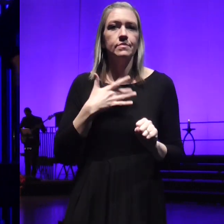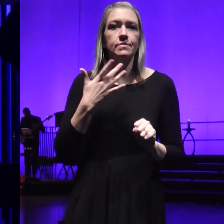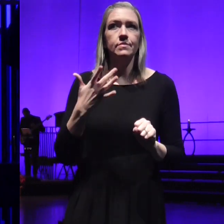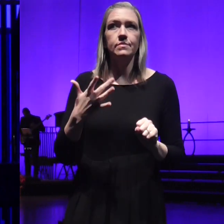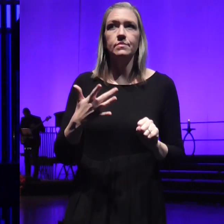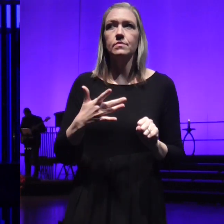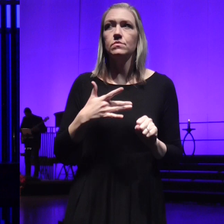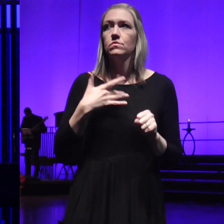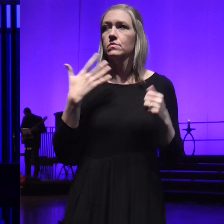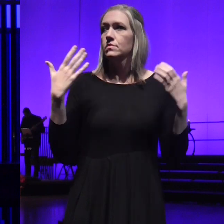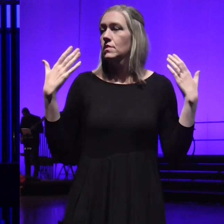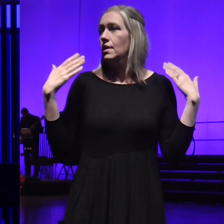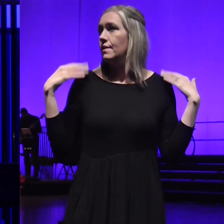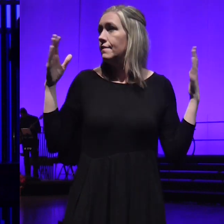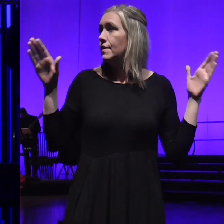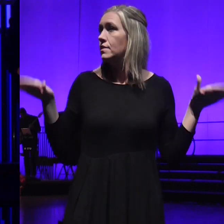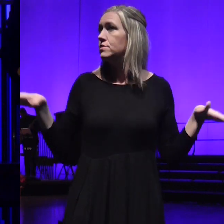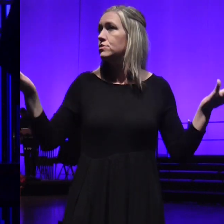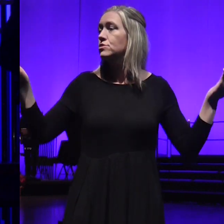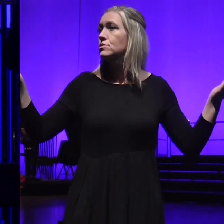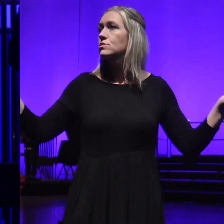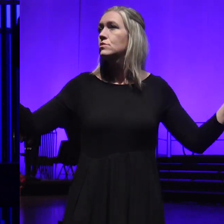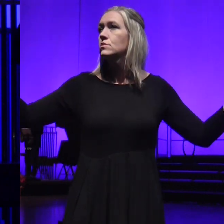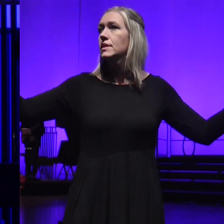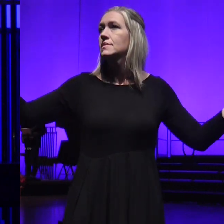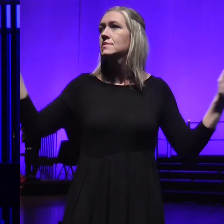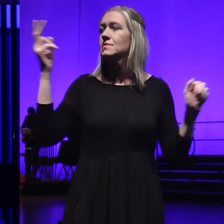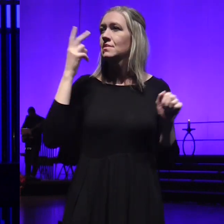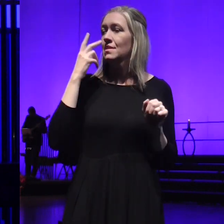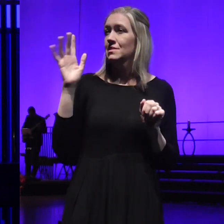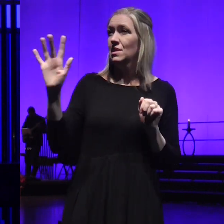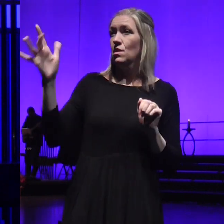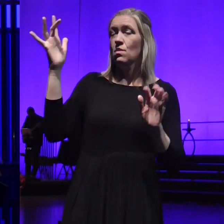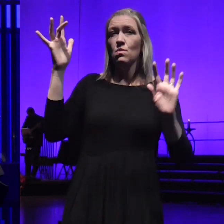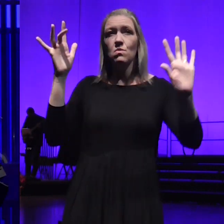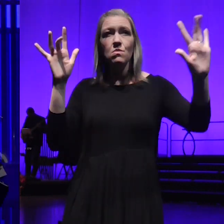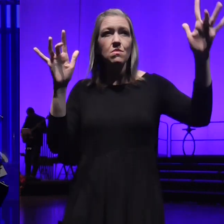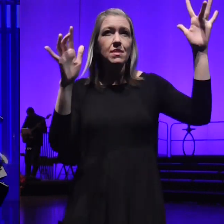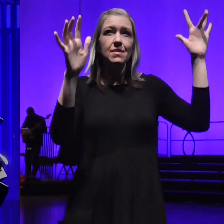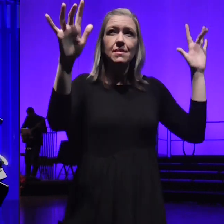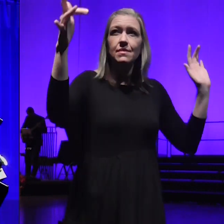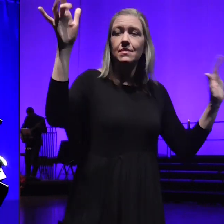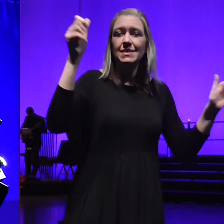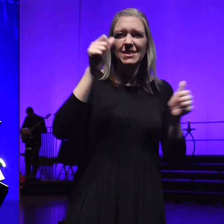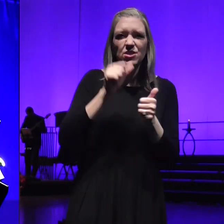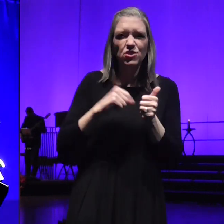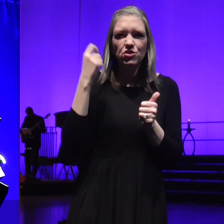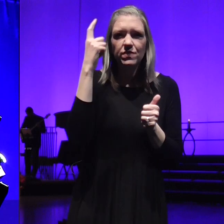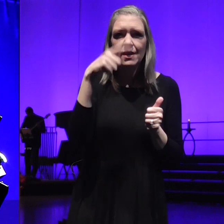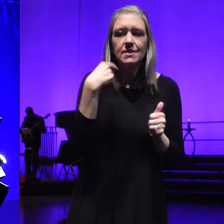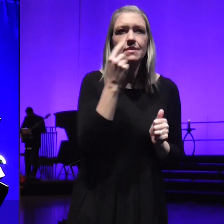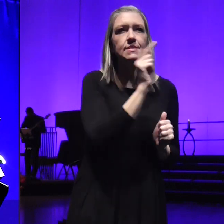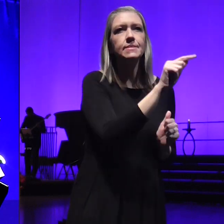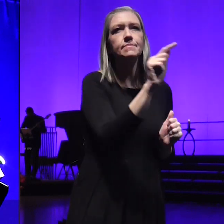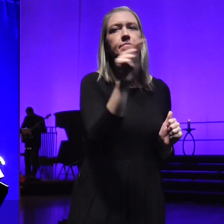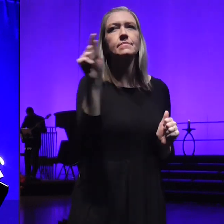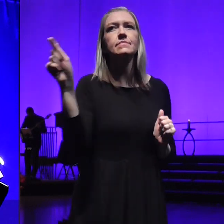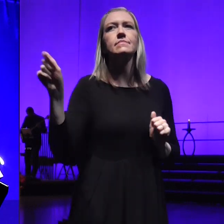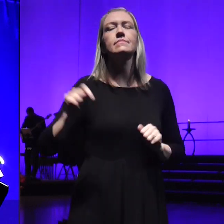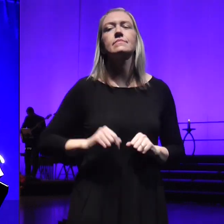I can hear the brush of angel wings. I see glory on each